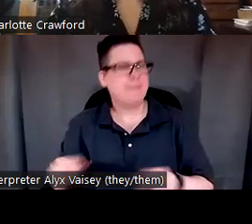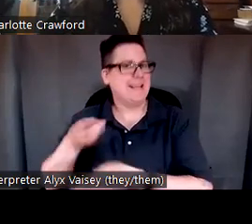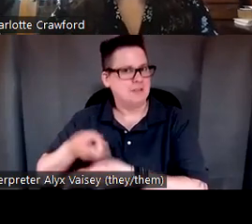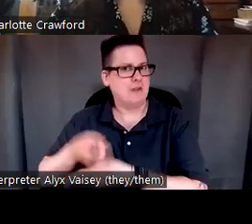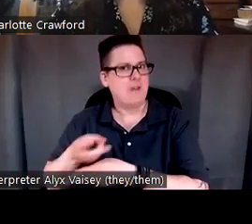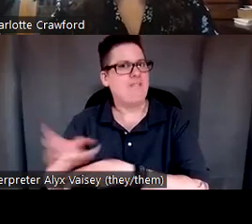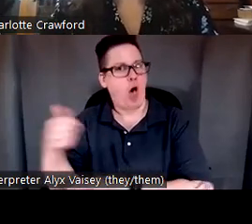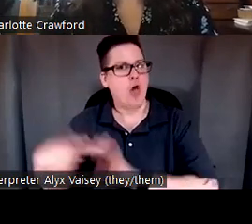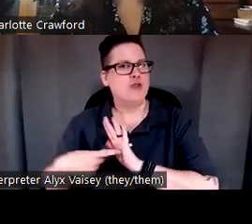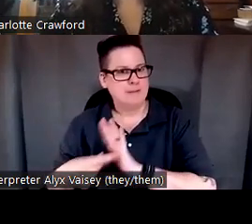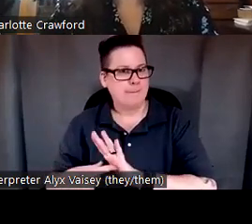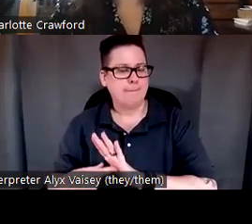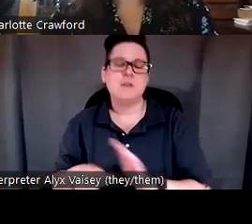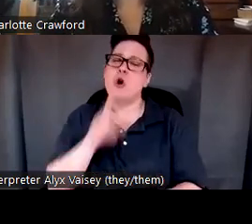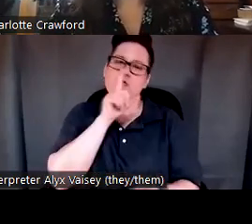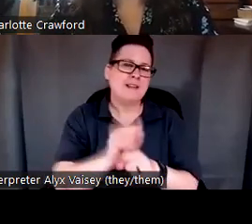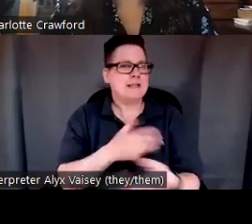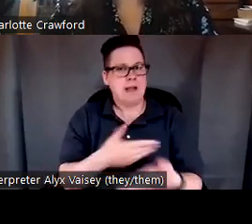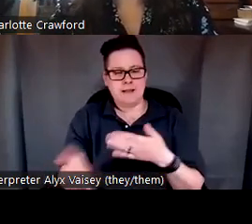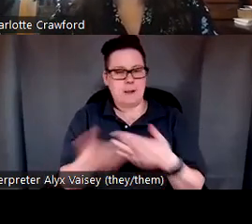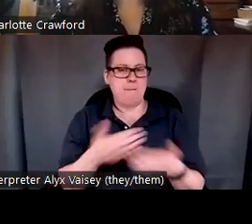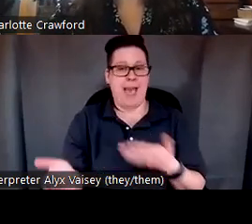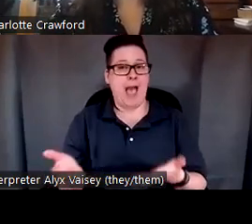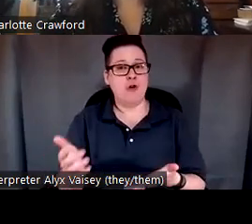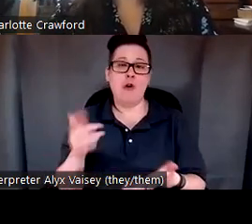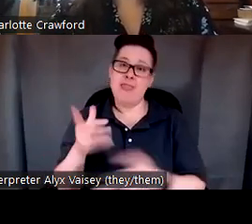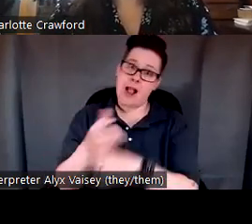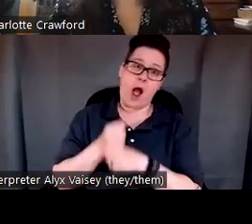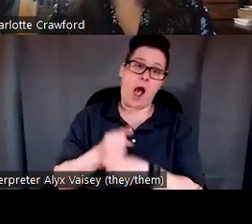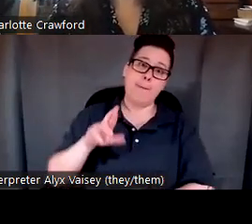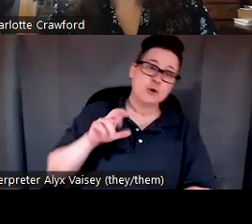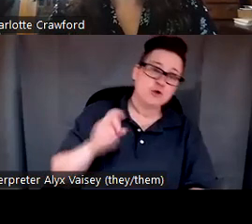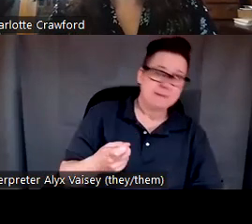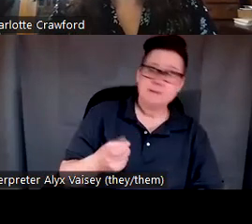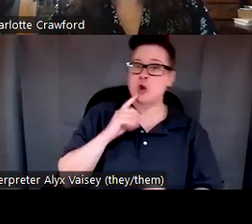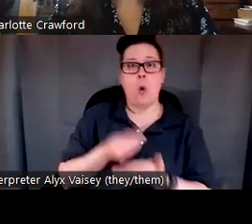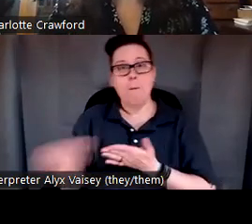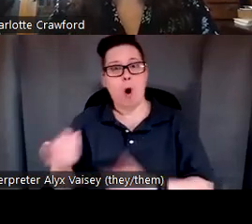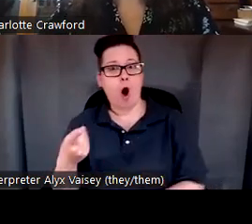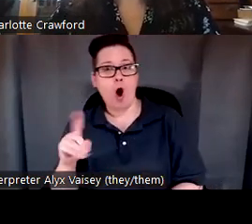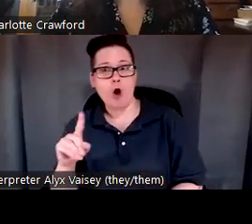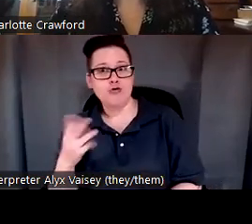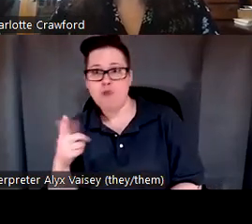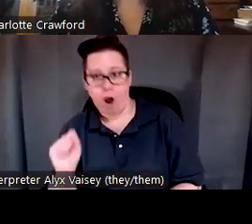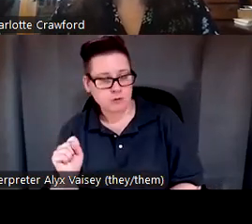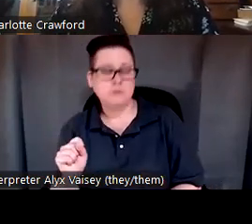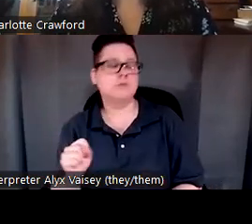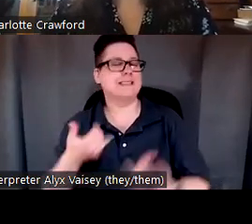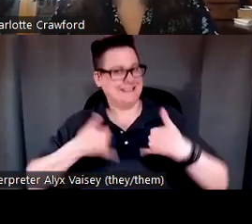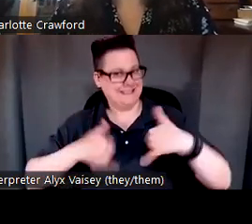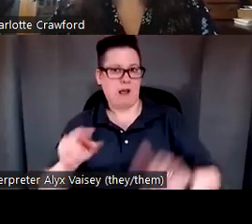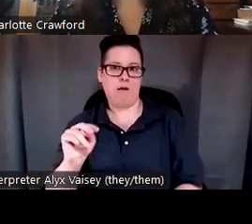So again, it doesn't make a difference if it's street or prescription. They both can be reversed with Narcan. Just does not make a